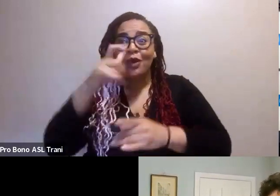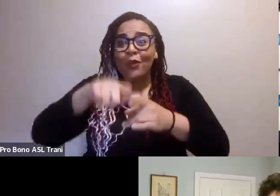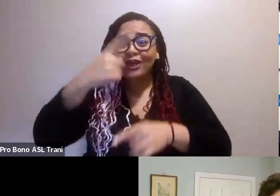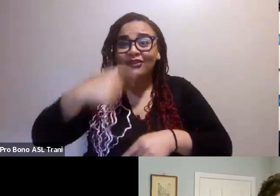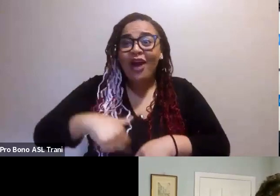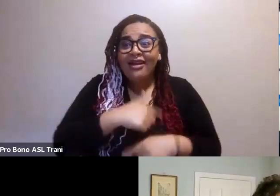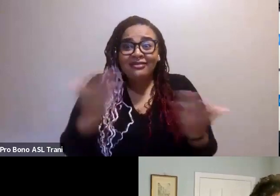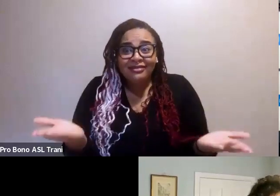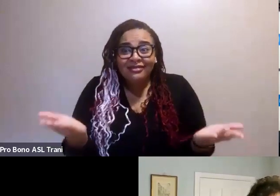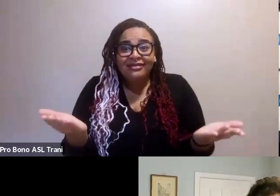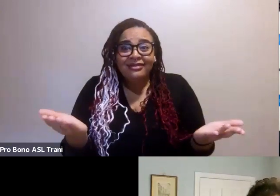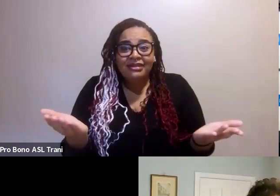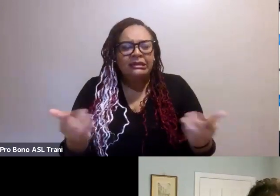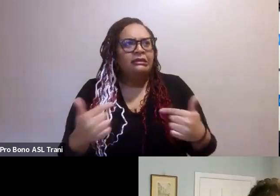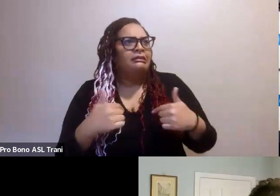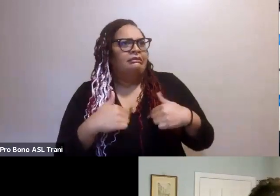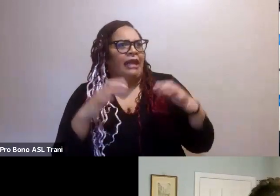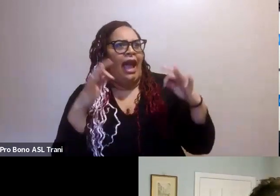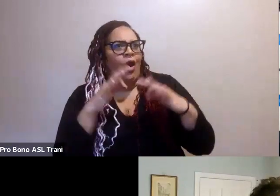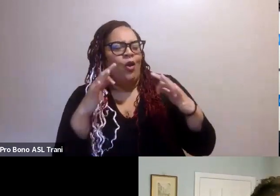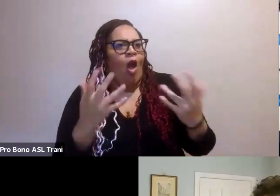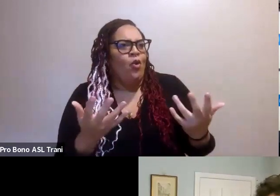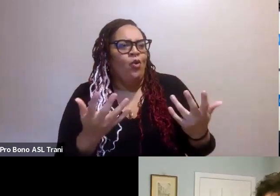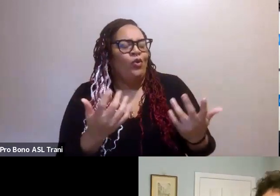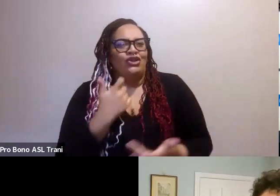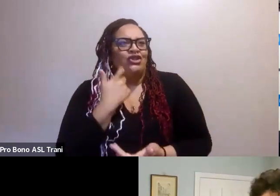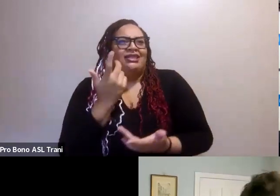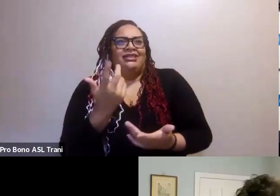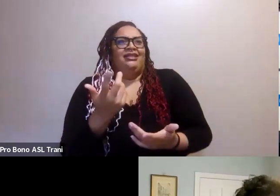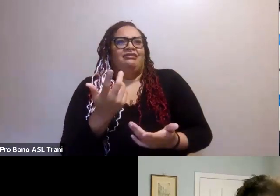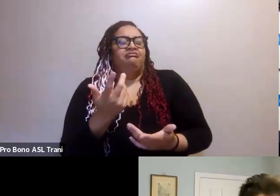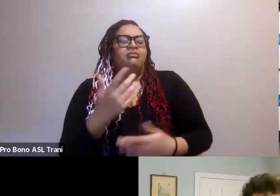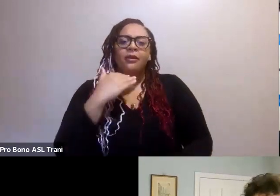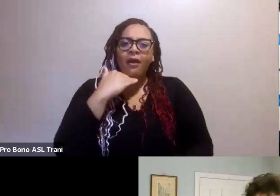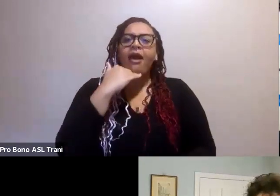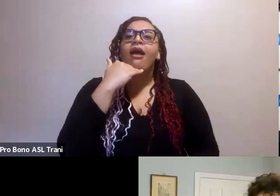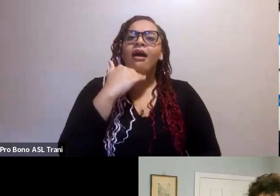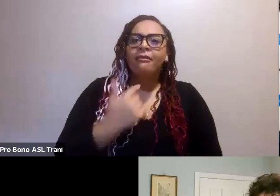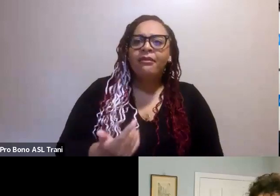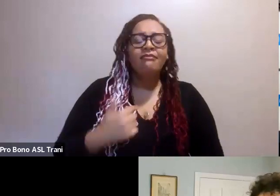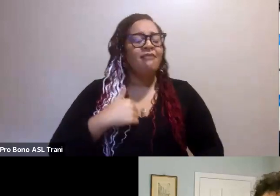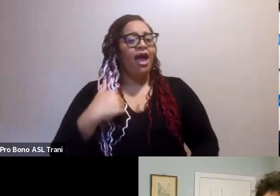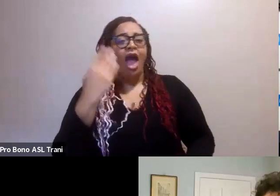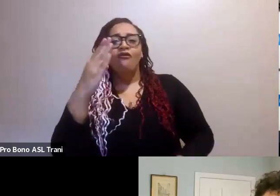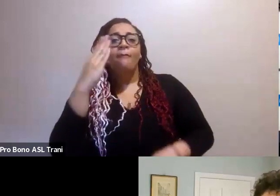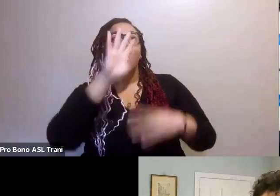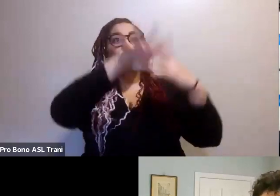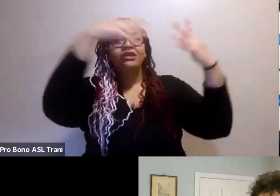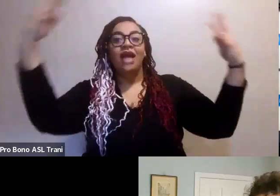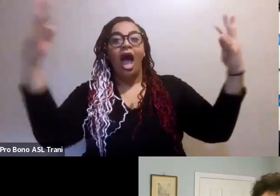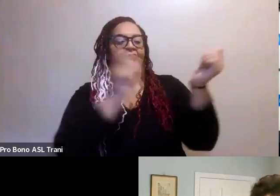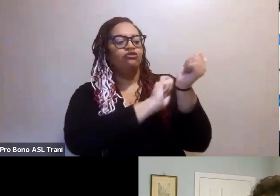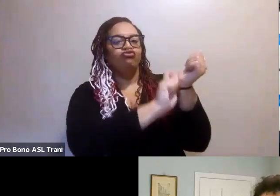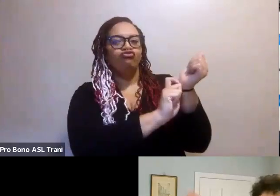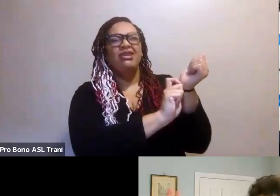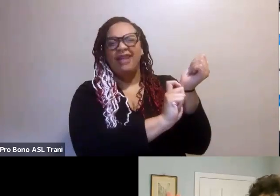Matthew? I don't know. Just like keep your head up. You know, I've got blue skies tattooed on my wrist, and it always